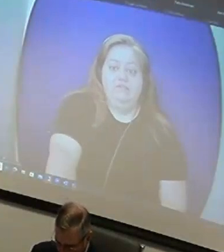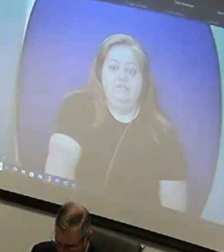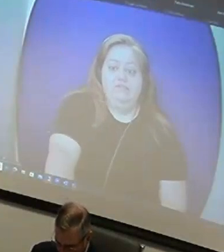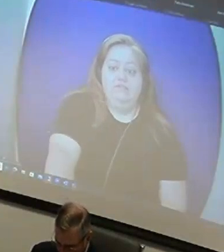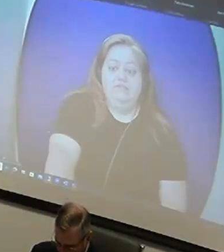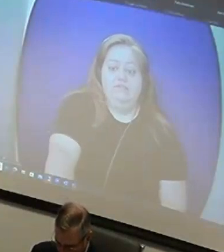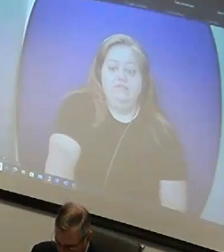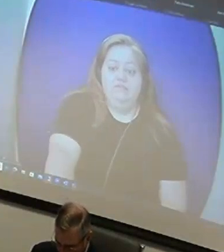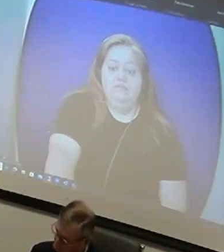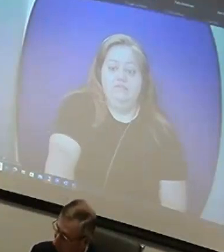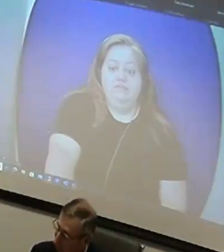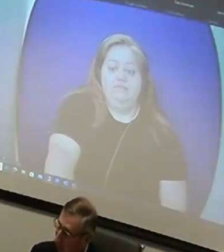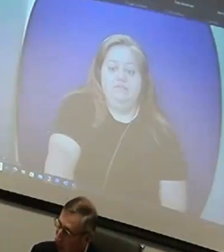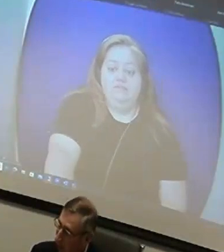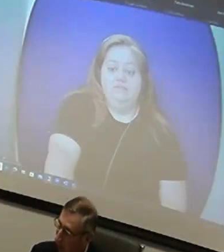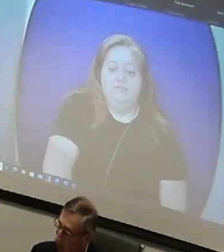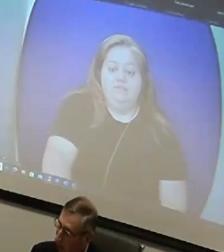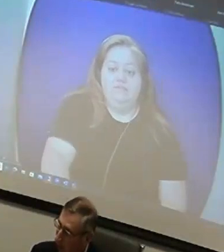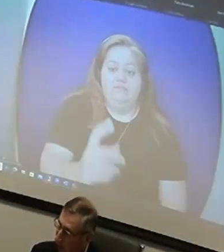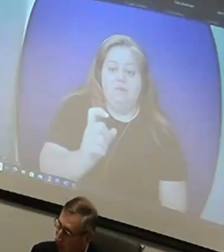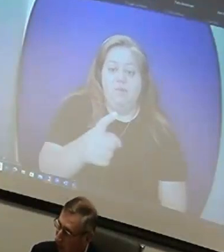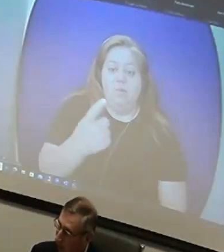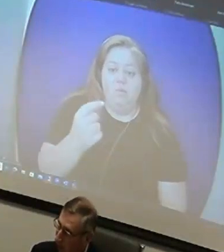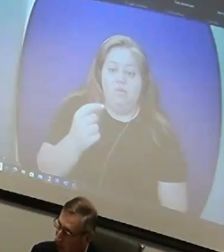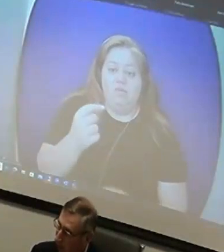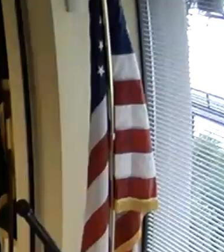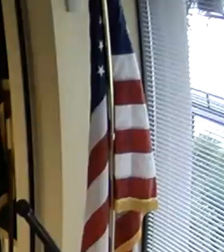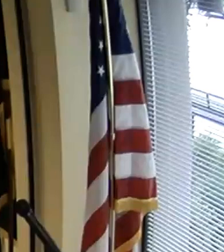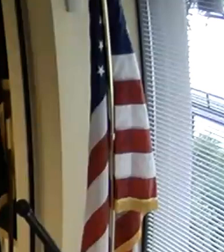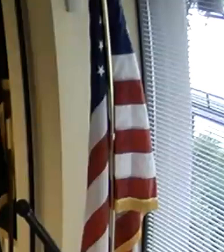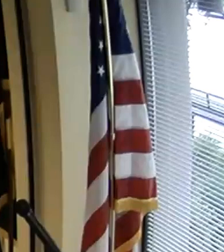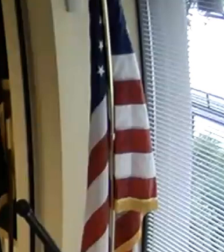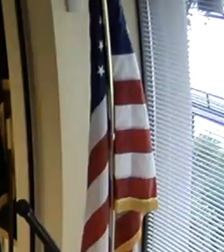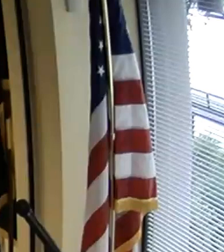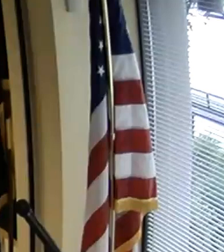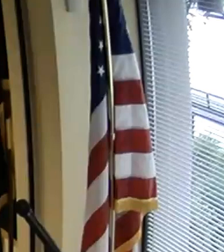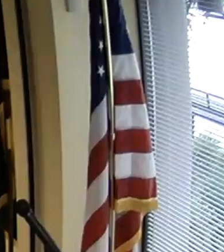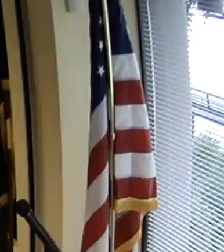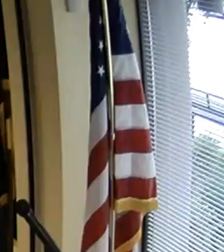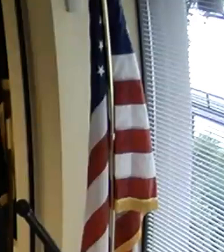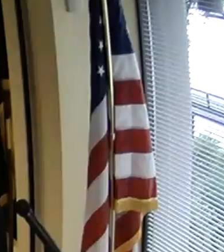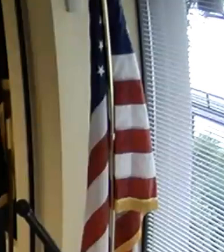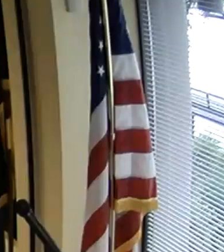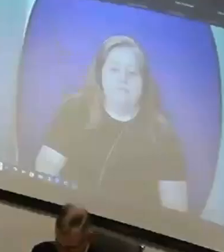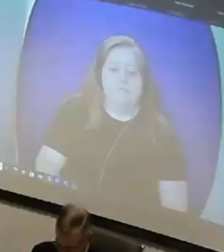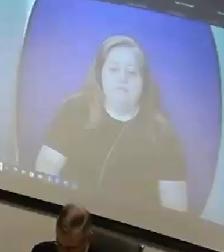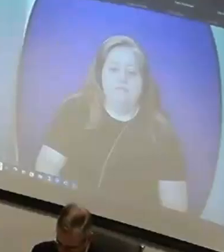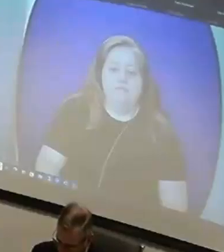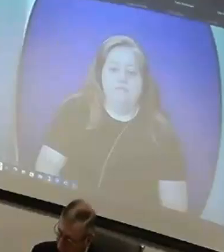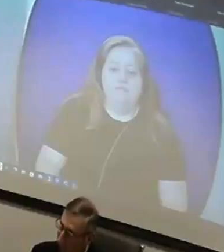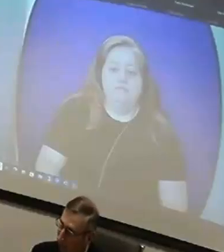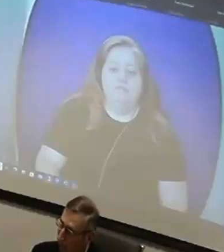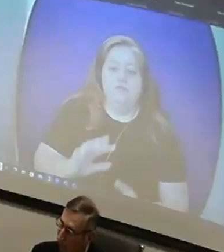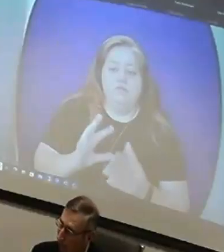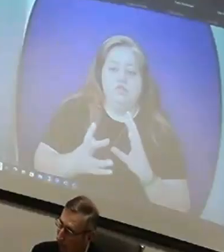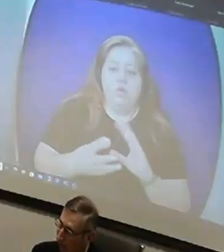What is the size of this contract, Rachel, do you know? The size, The total for